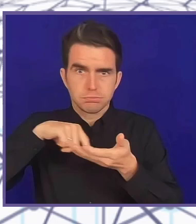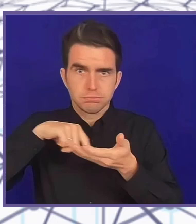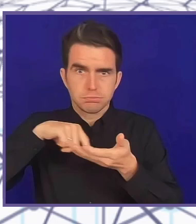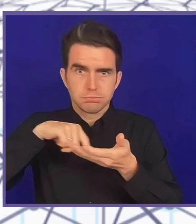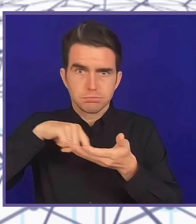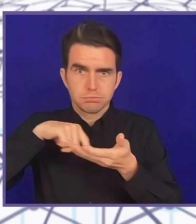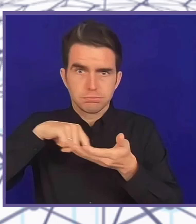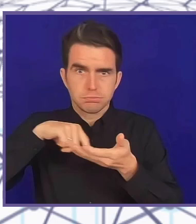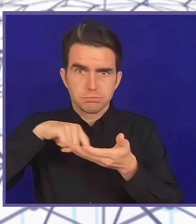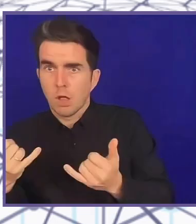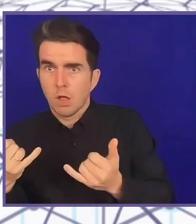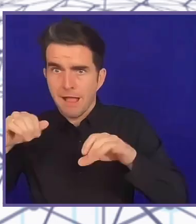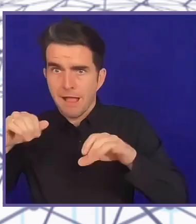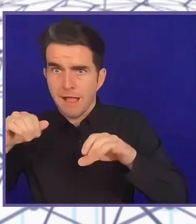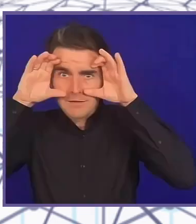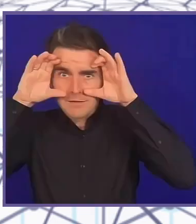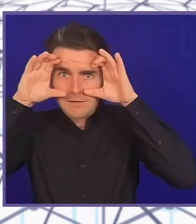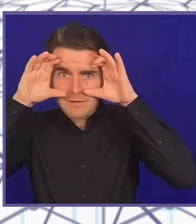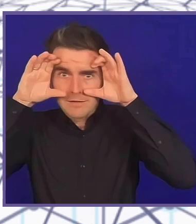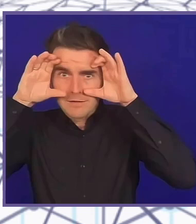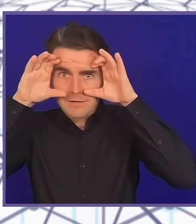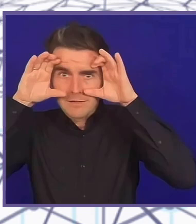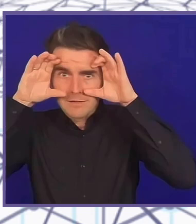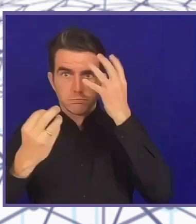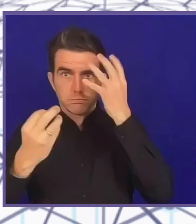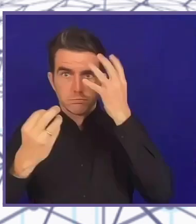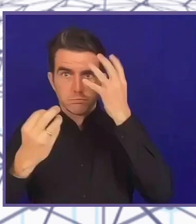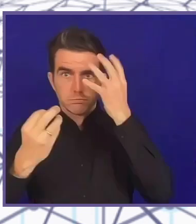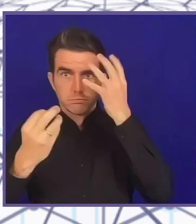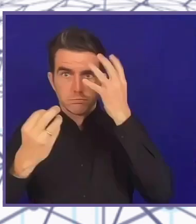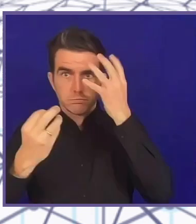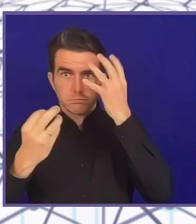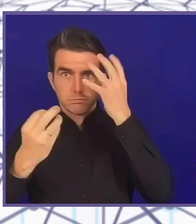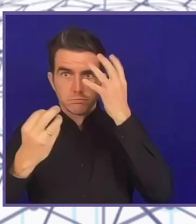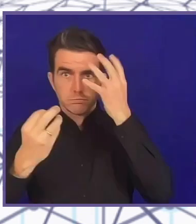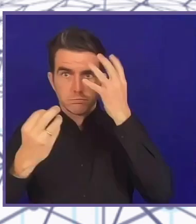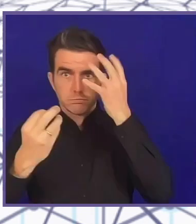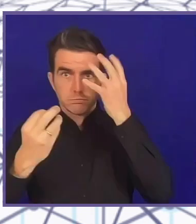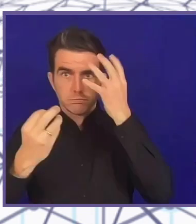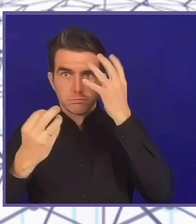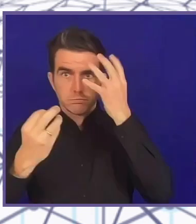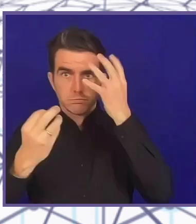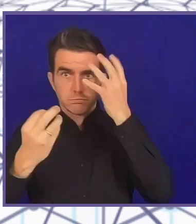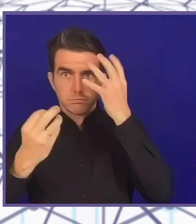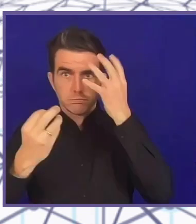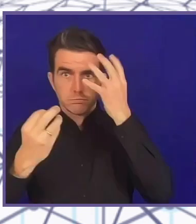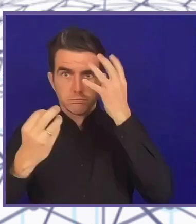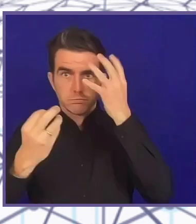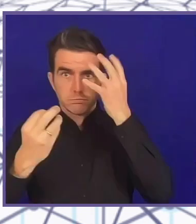we work and live and socialize, that platform